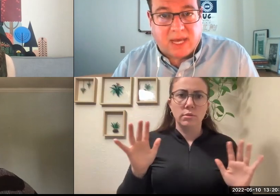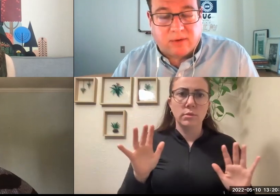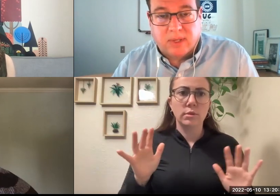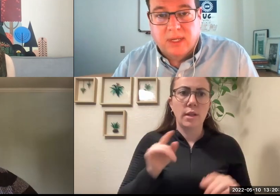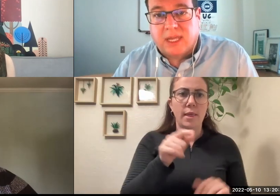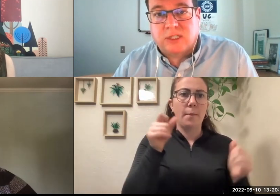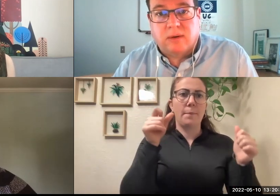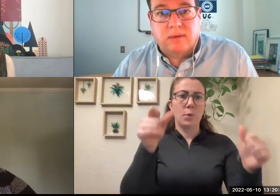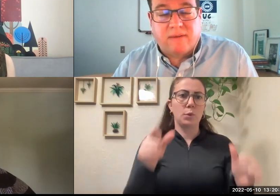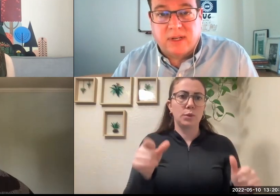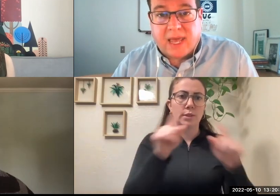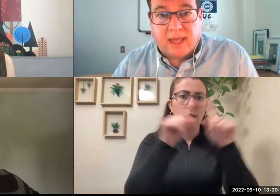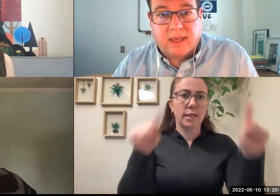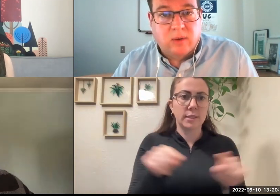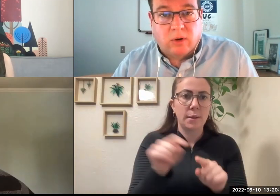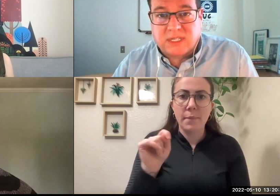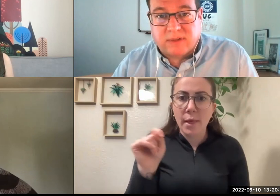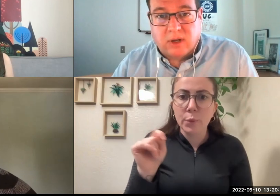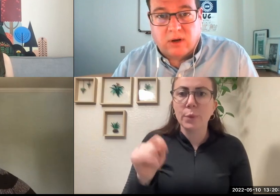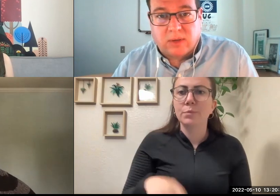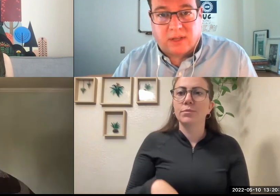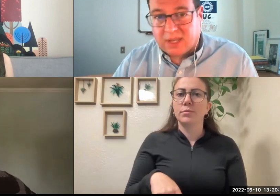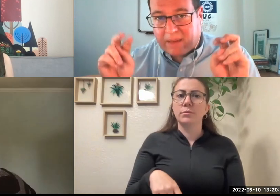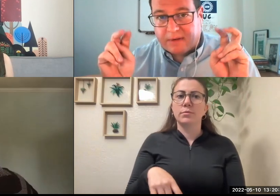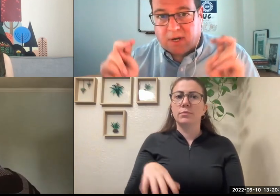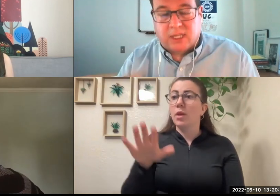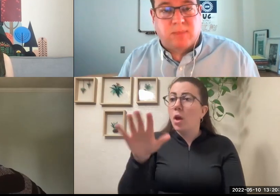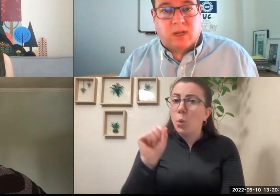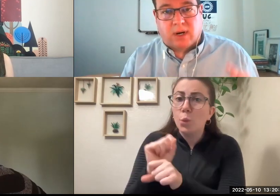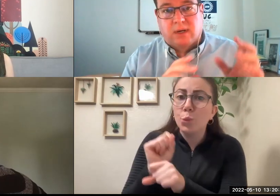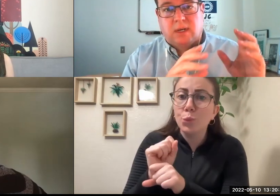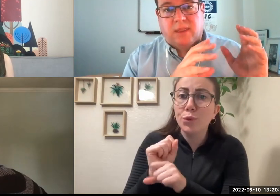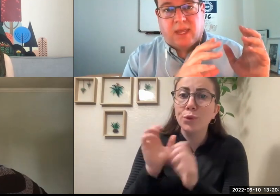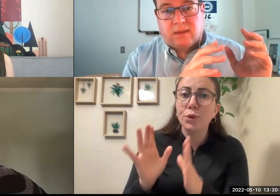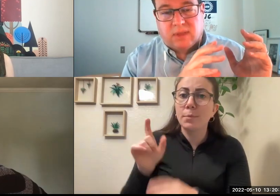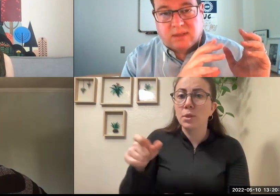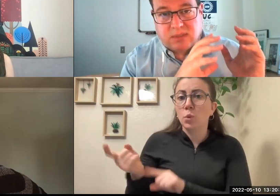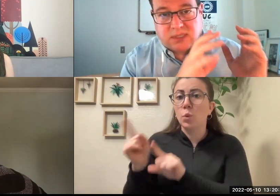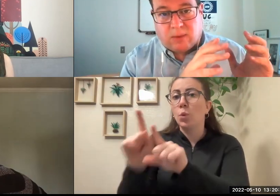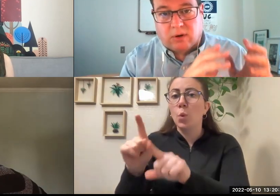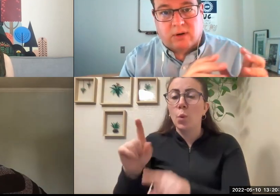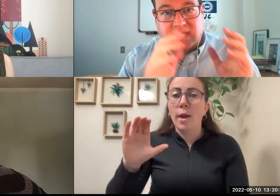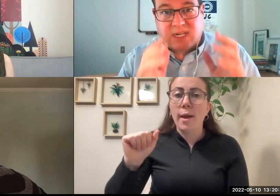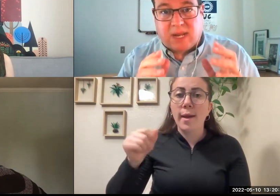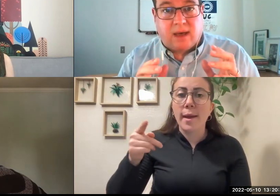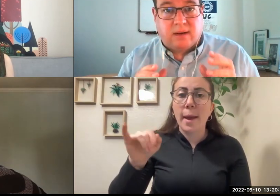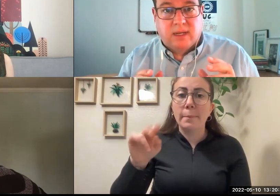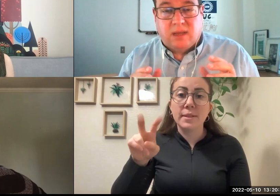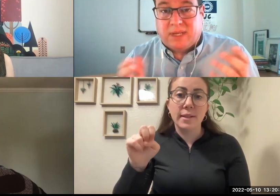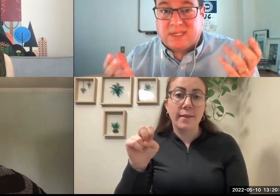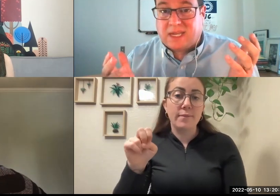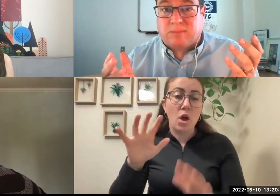signs in the bathroom. They start every day, workers have to go to what's called a captive audience meeting where they take workers, they sit them